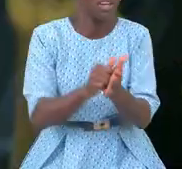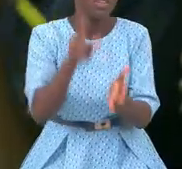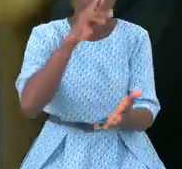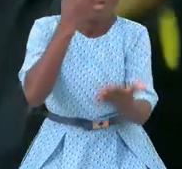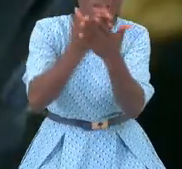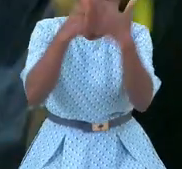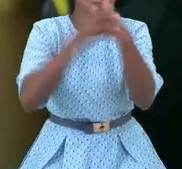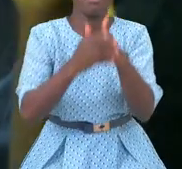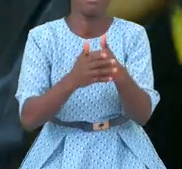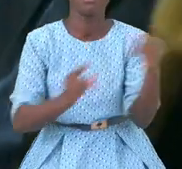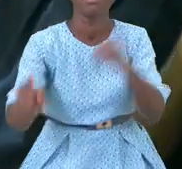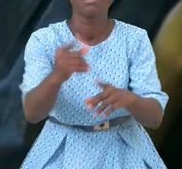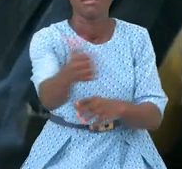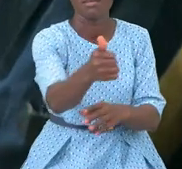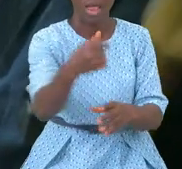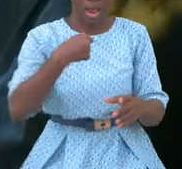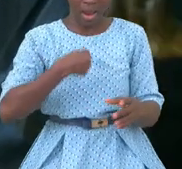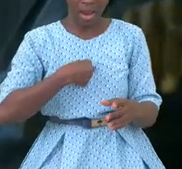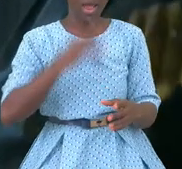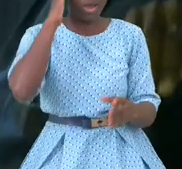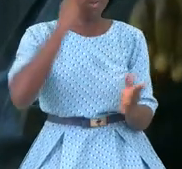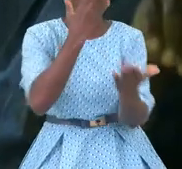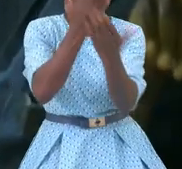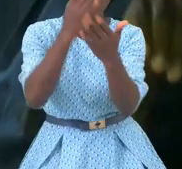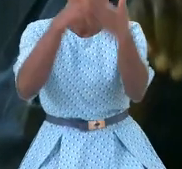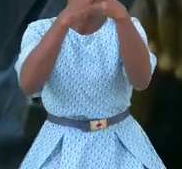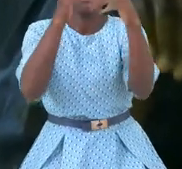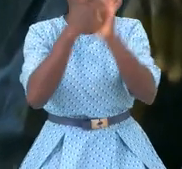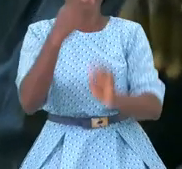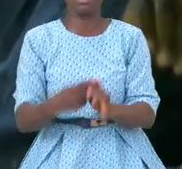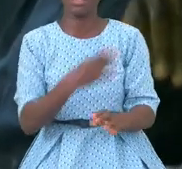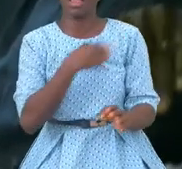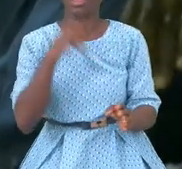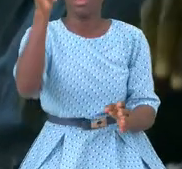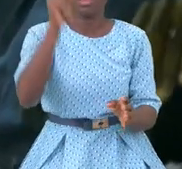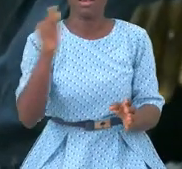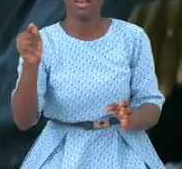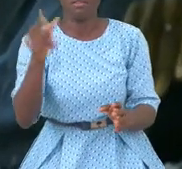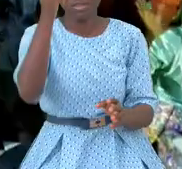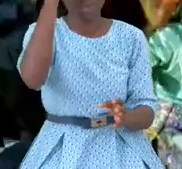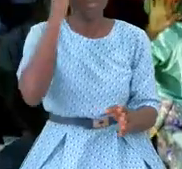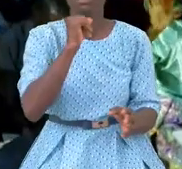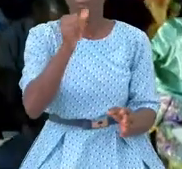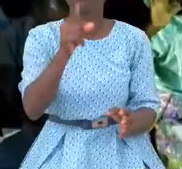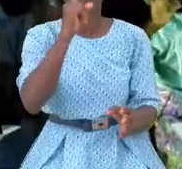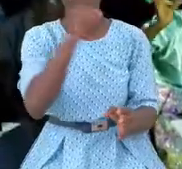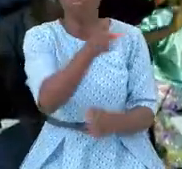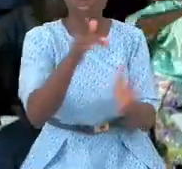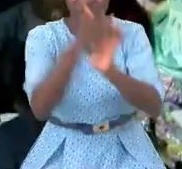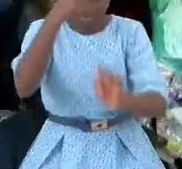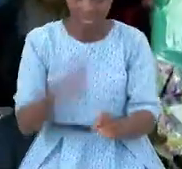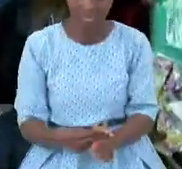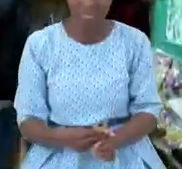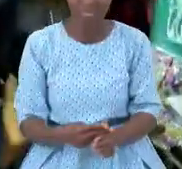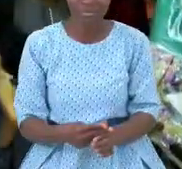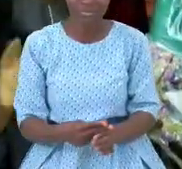And therefore Satan will not shut you up. Am I talking to somebody here tonight? Where is the person I'm talking to